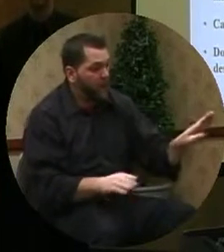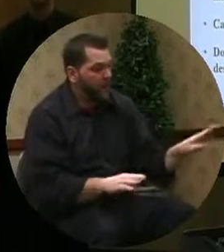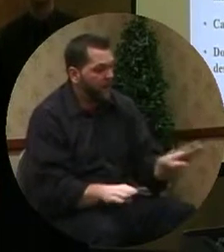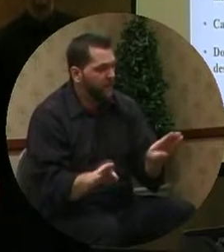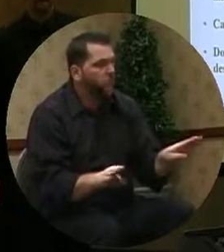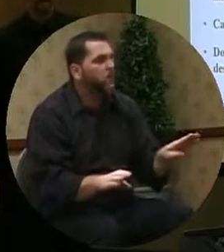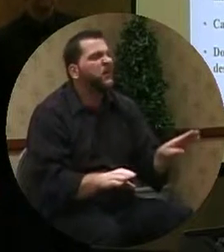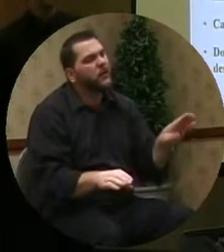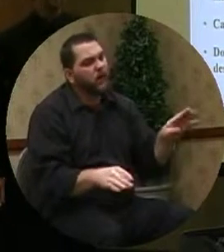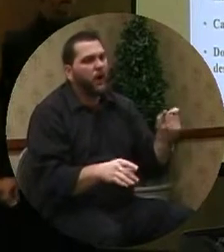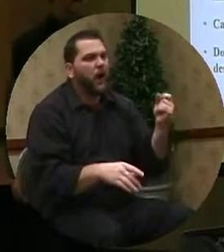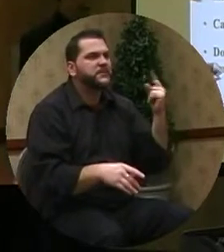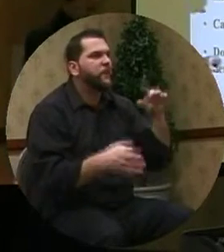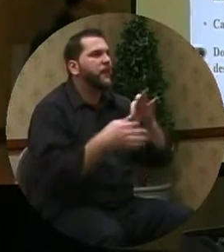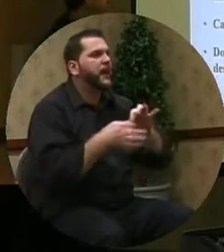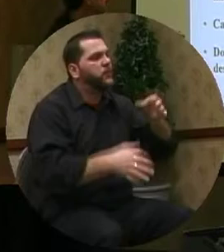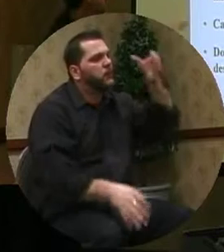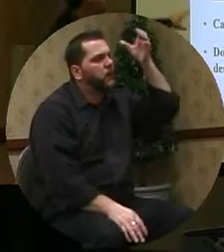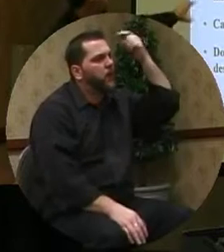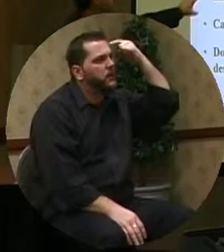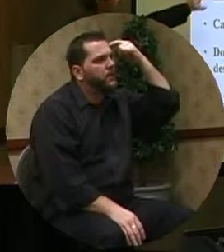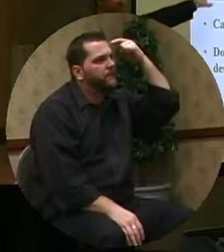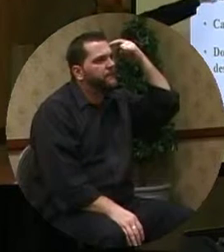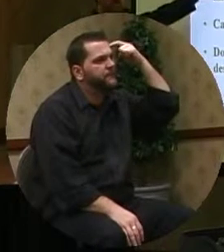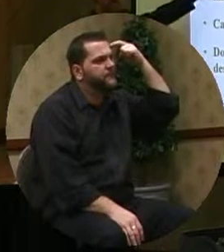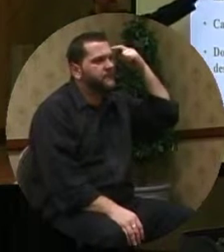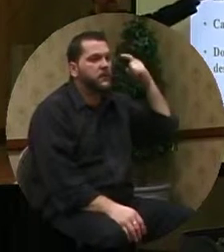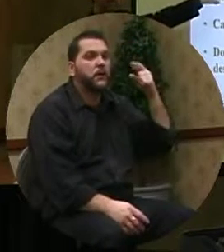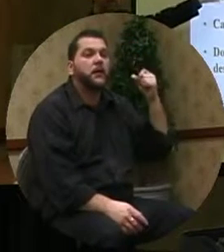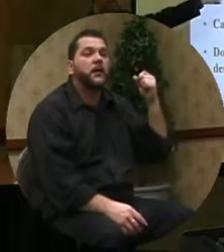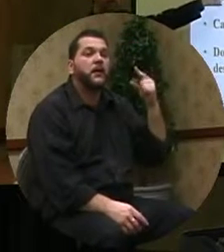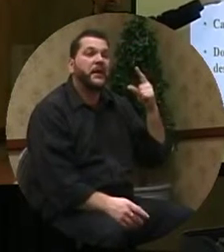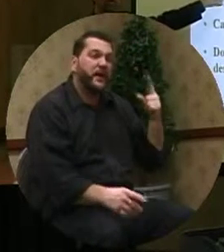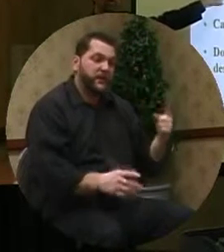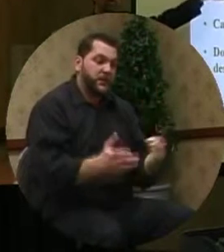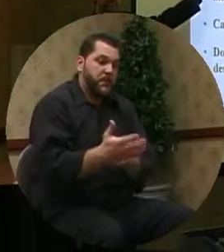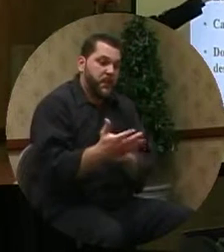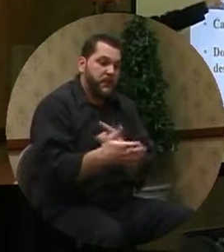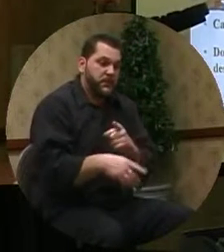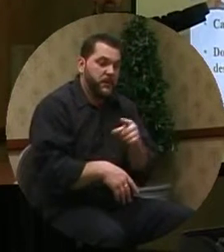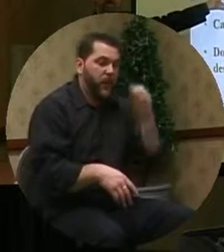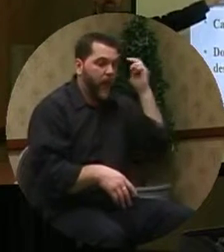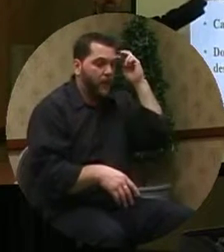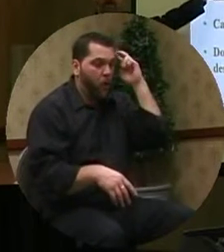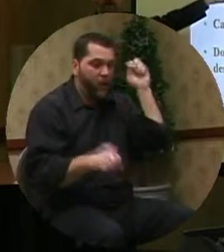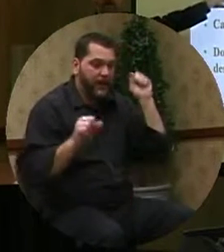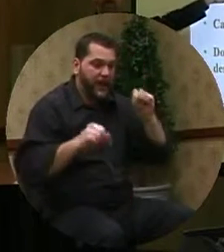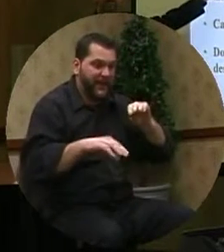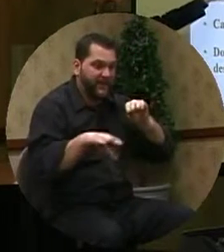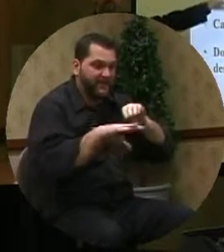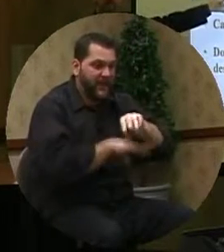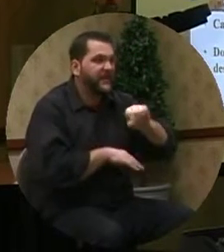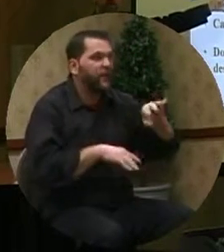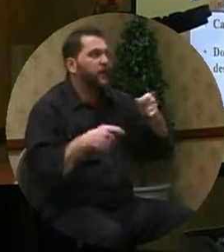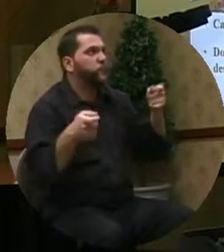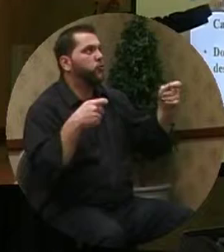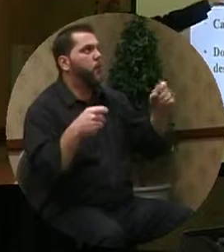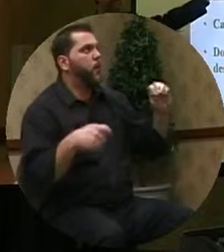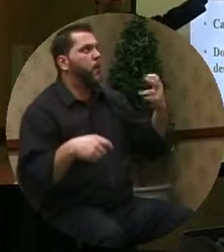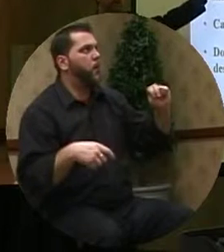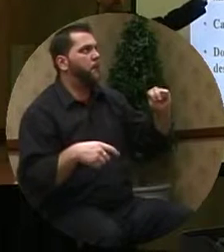retardation? Yes, if that mental retardation makes it difficult for them to understand what you're asking and to